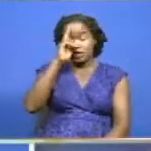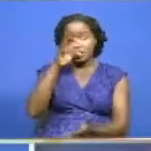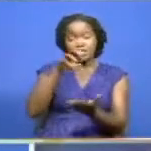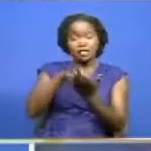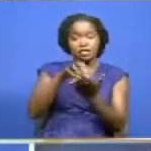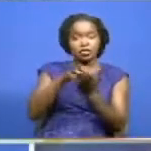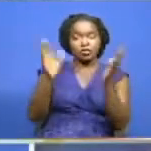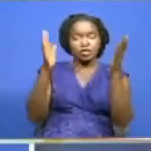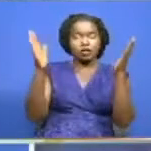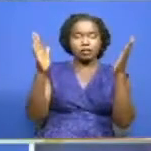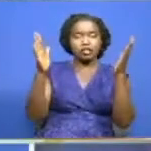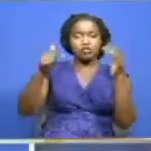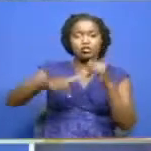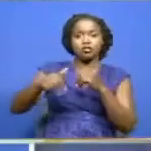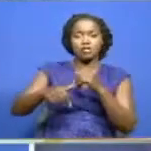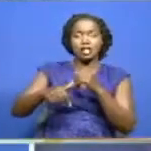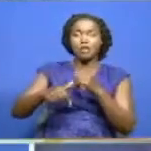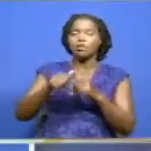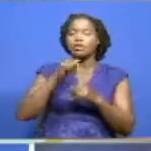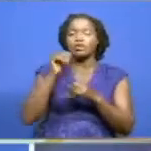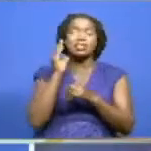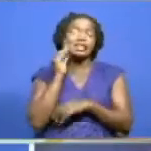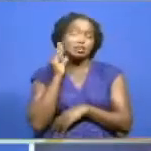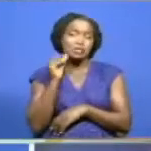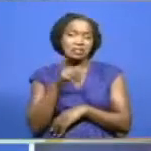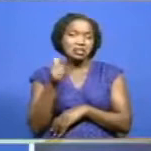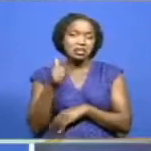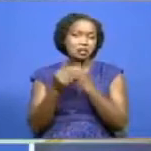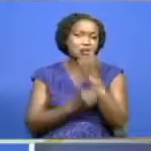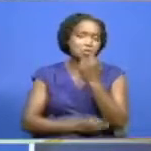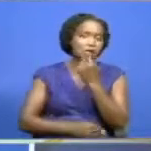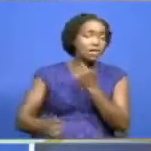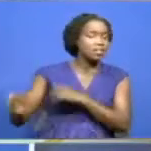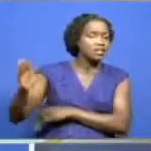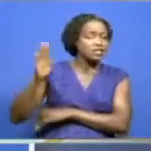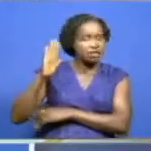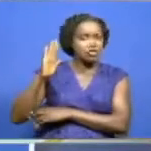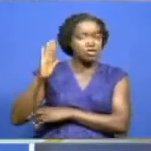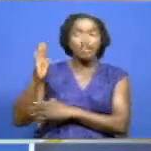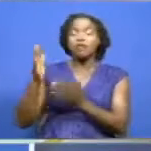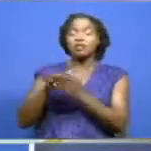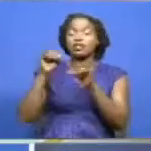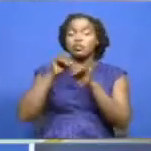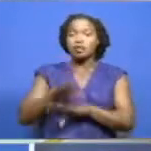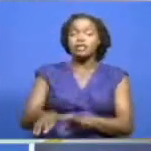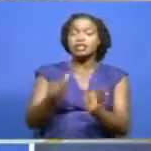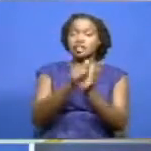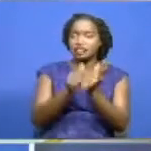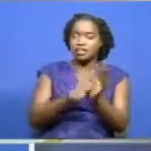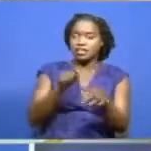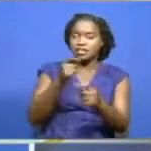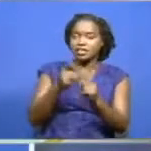Matiang’i revealed that the country had not experienced any insecurity incidents owing to the multi-agency teams deployed all